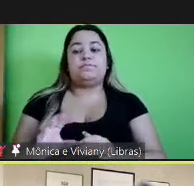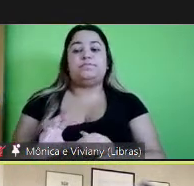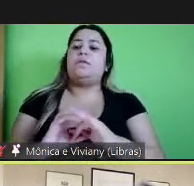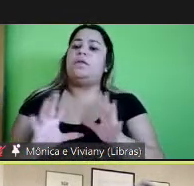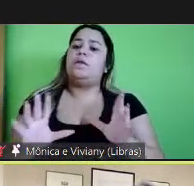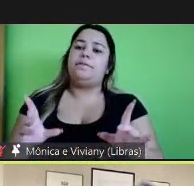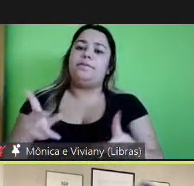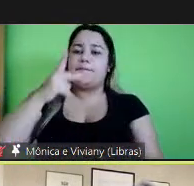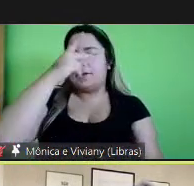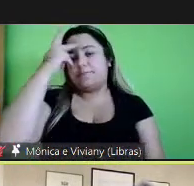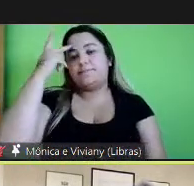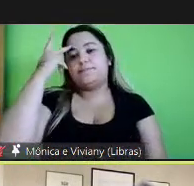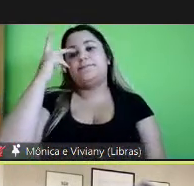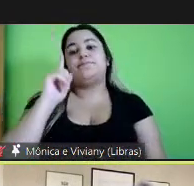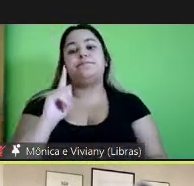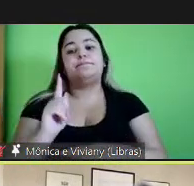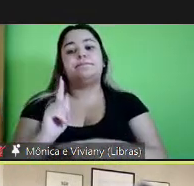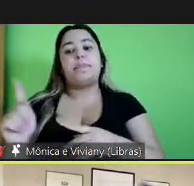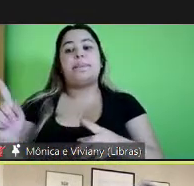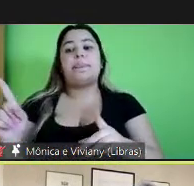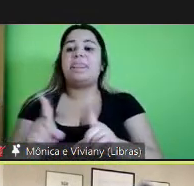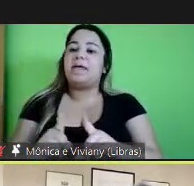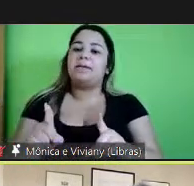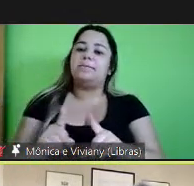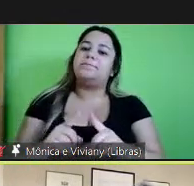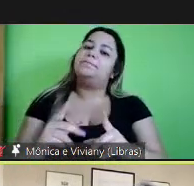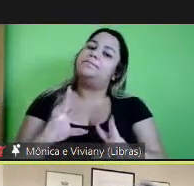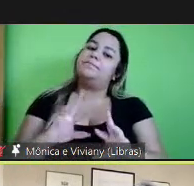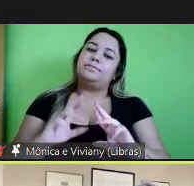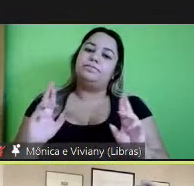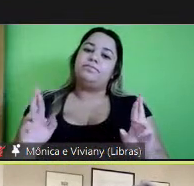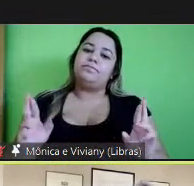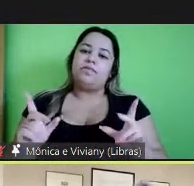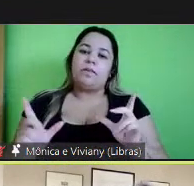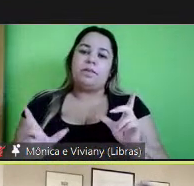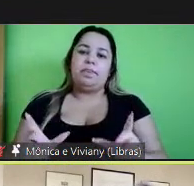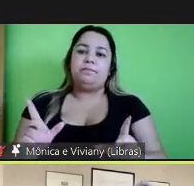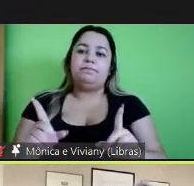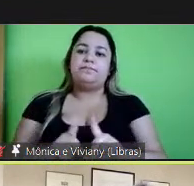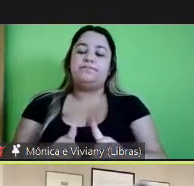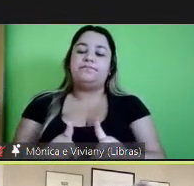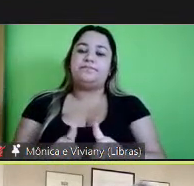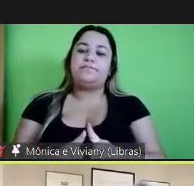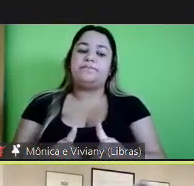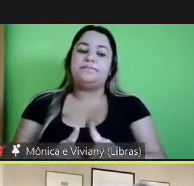Also, success can be measured in a range of ways, again, varying from individual to individual.